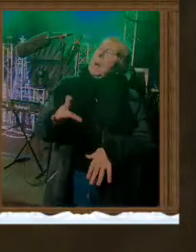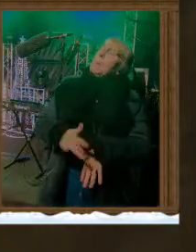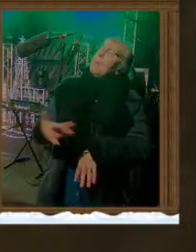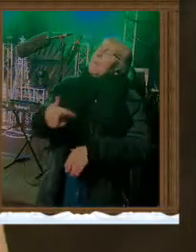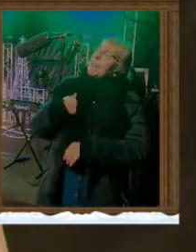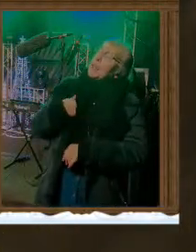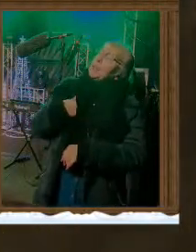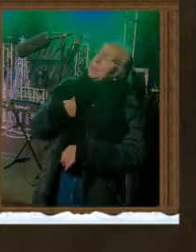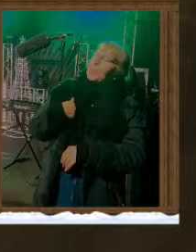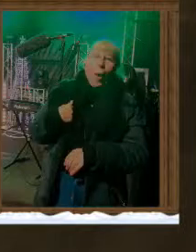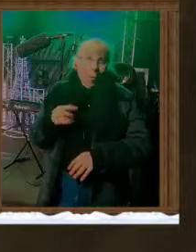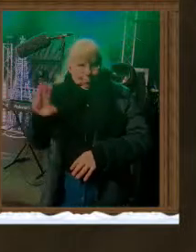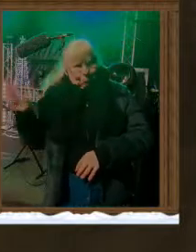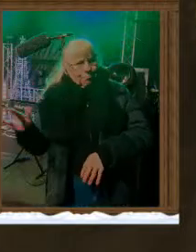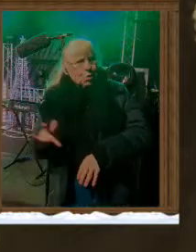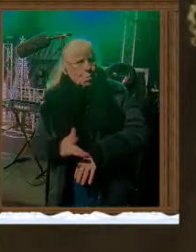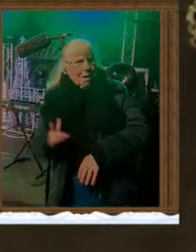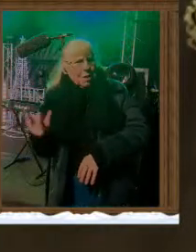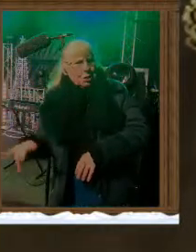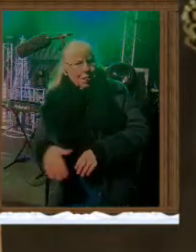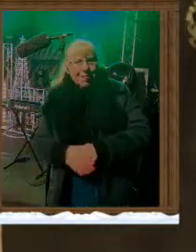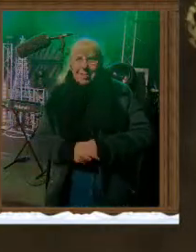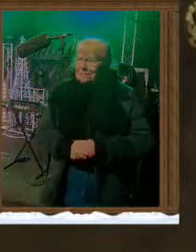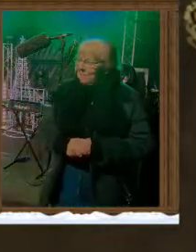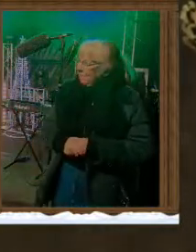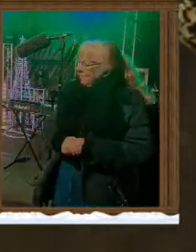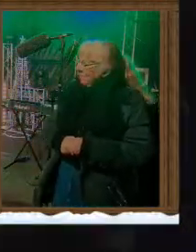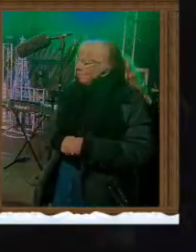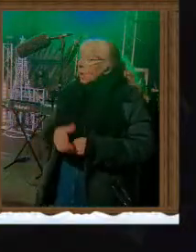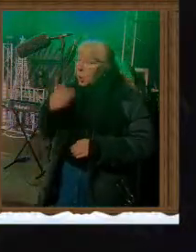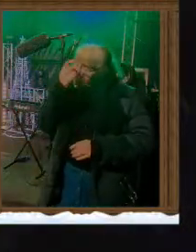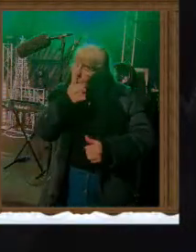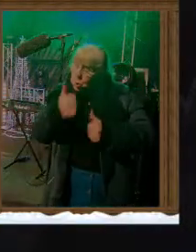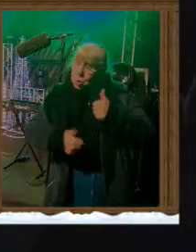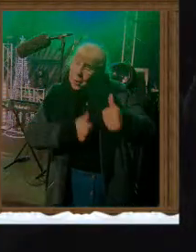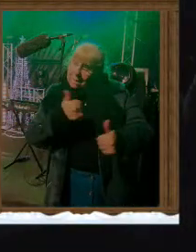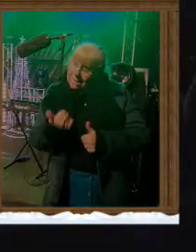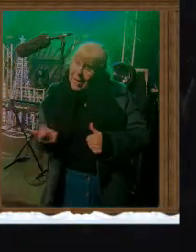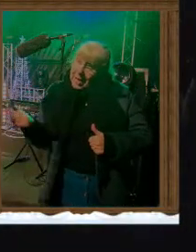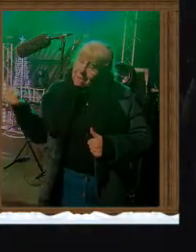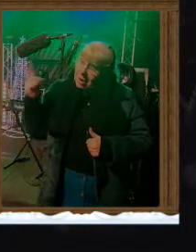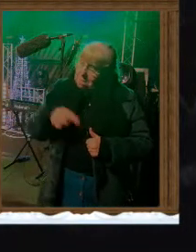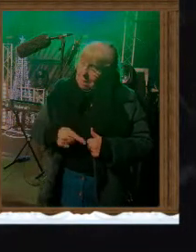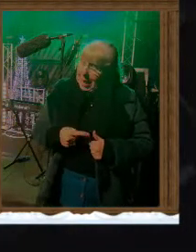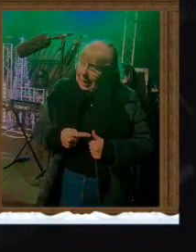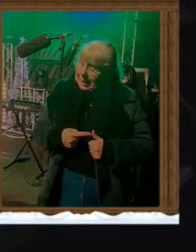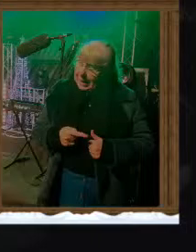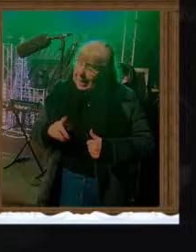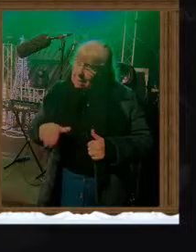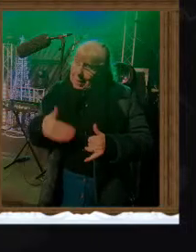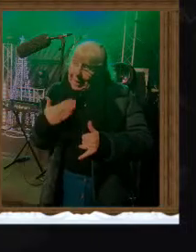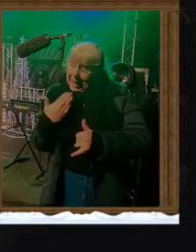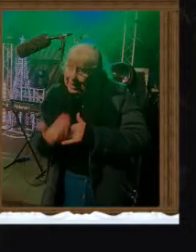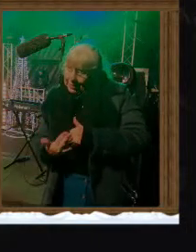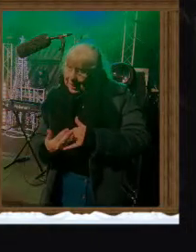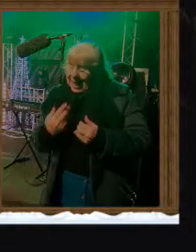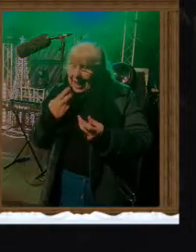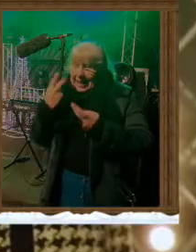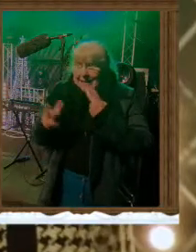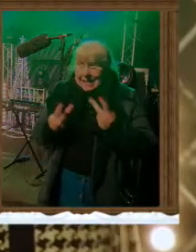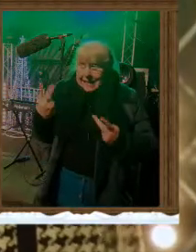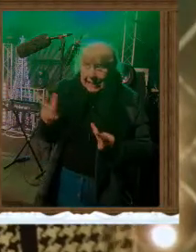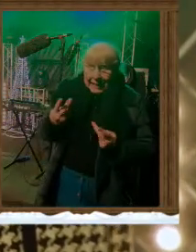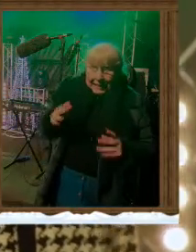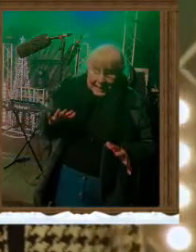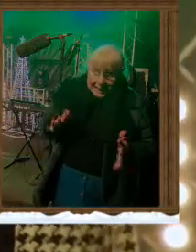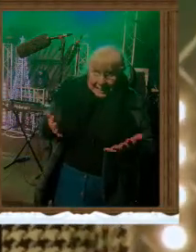Professional. She's a professional. Yeah. Absolutely. Mm-hmm. Well, here, will you do me a favour? Will you come back and sing for us maybe at the very end of tonight's show to finish things off